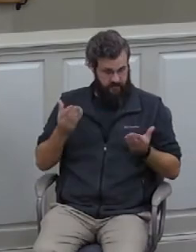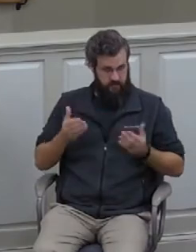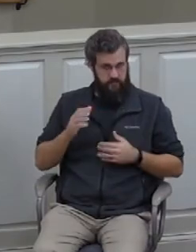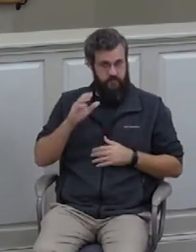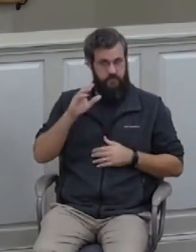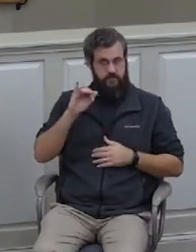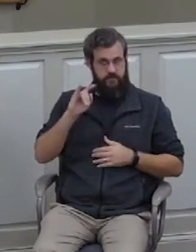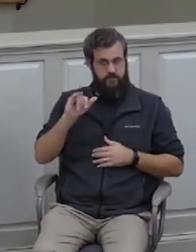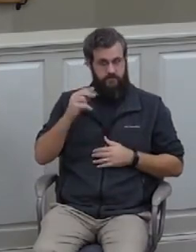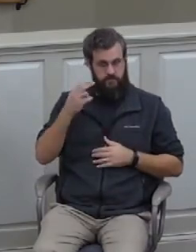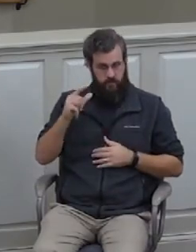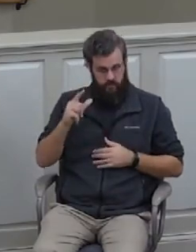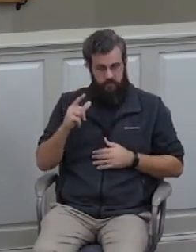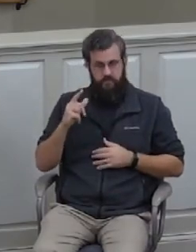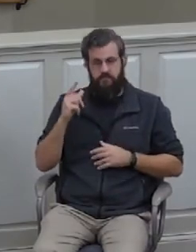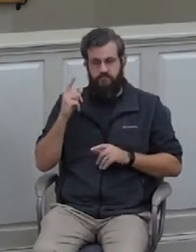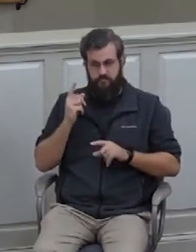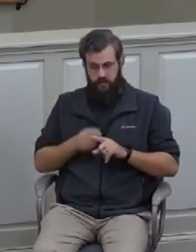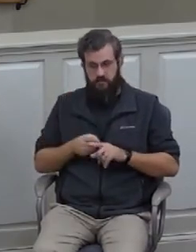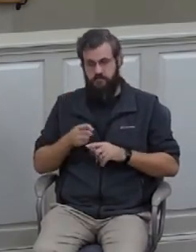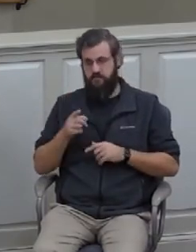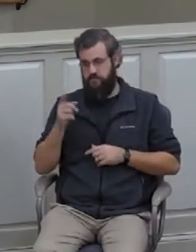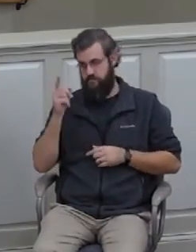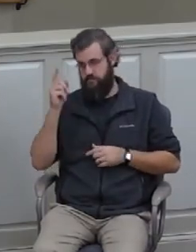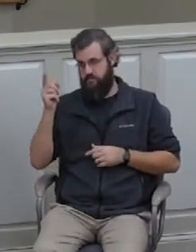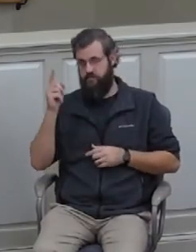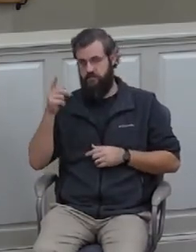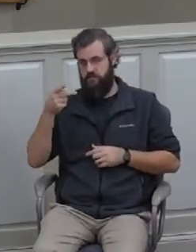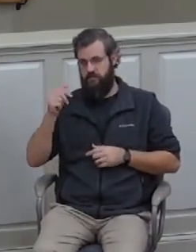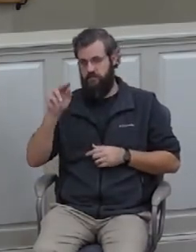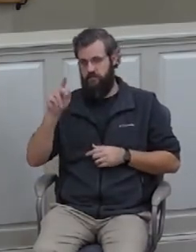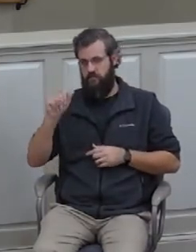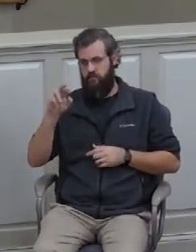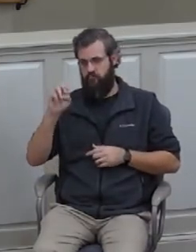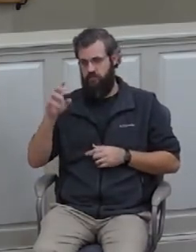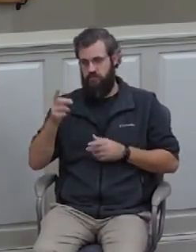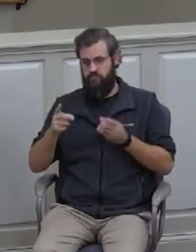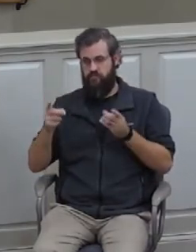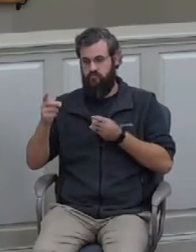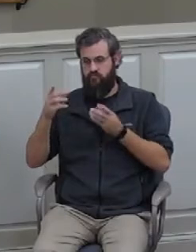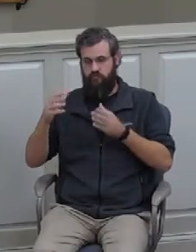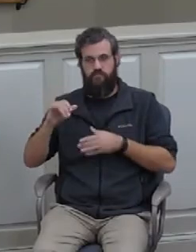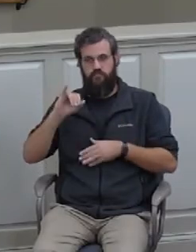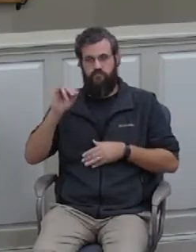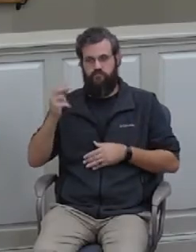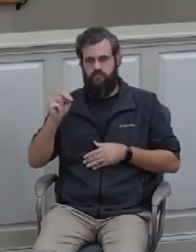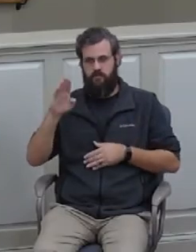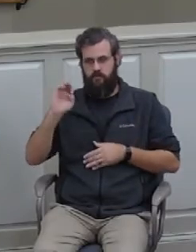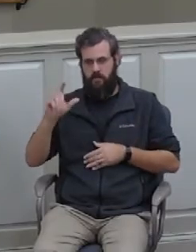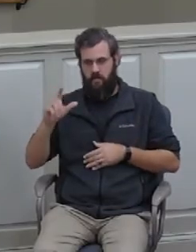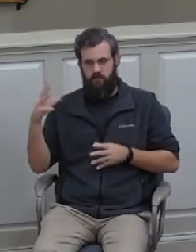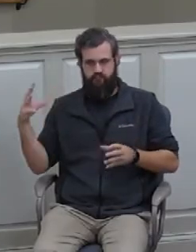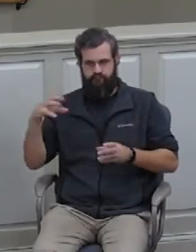Hall, but with the direct involvement of the Parks and Recreation Director, John Bell, who's lent